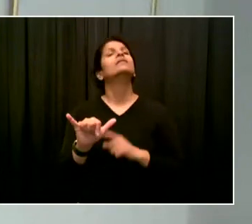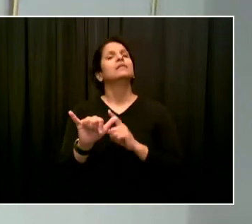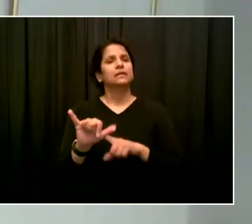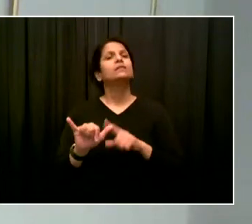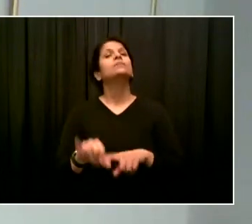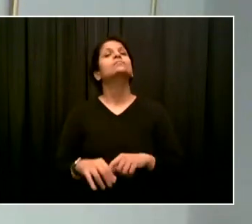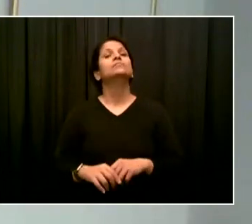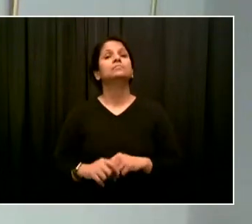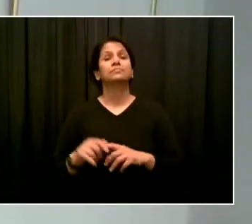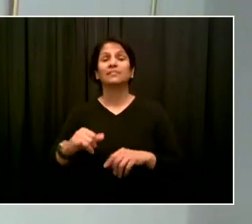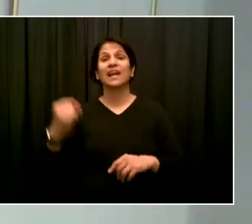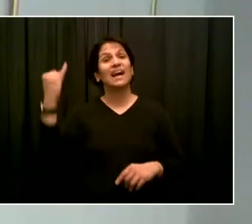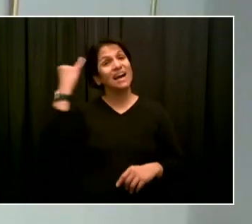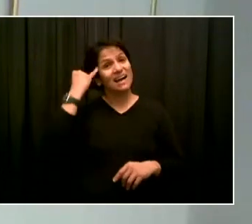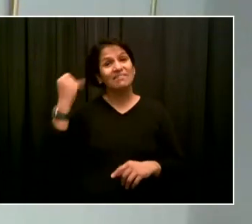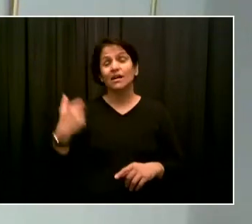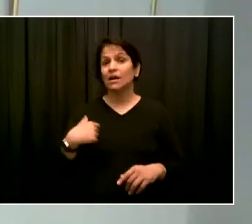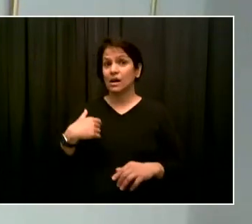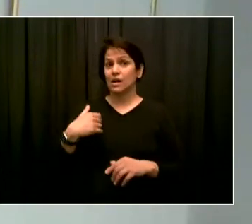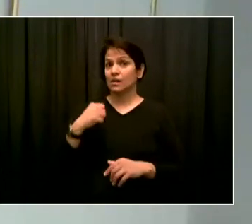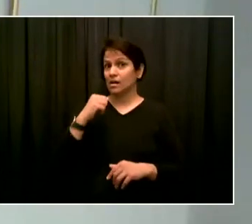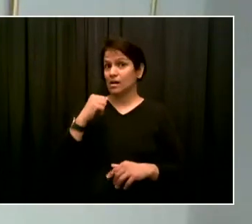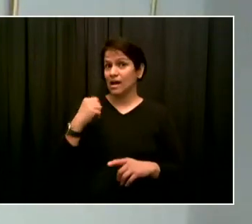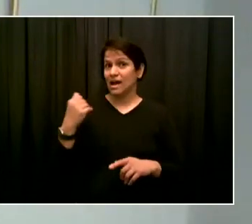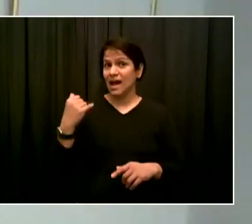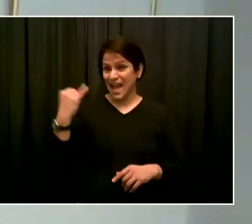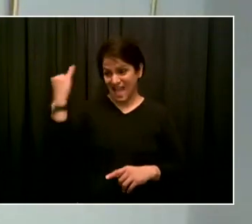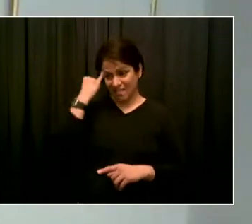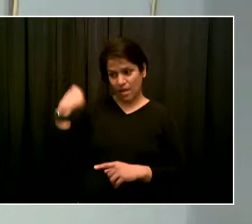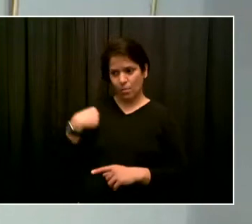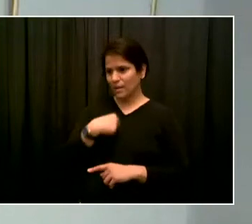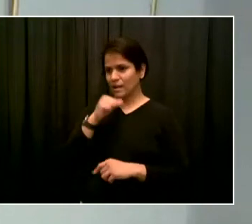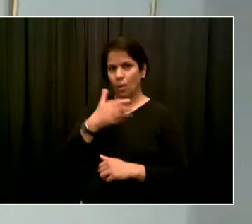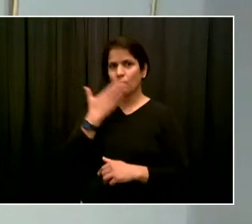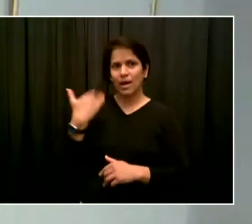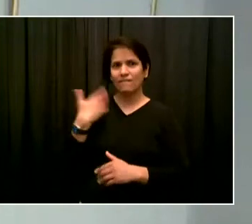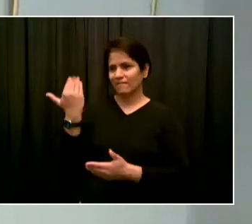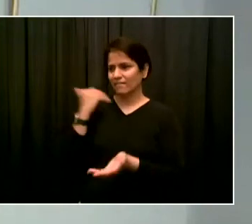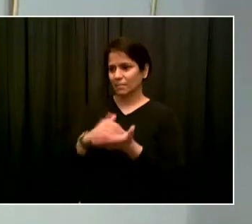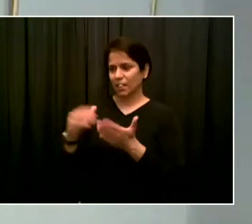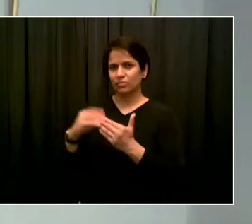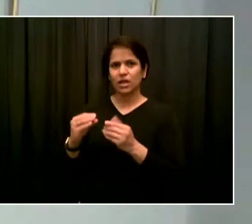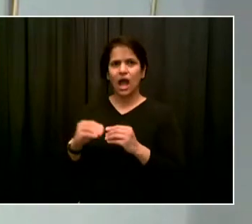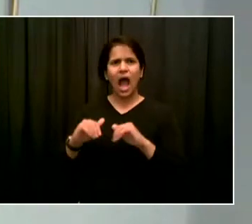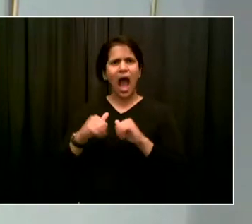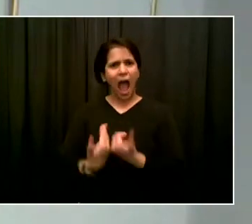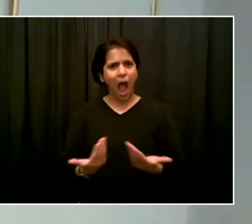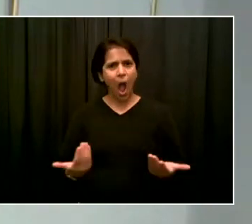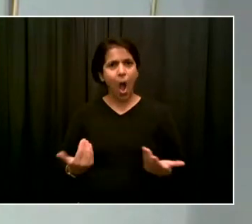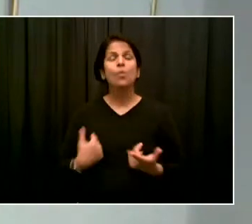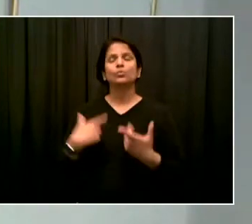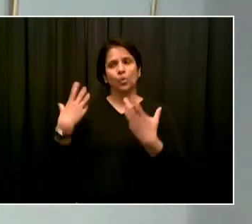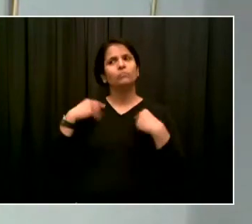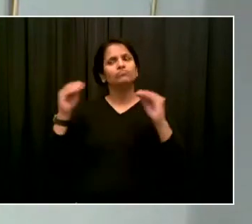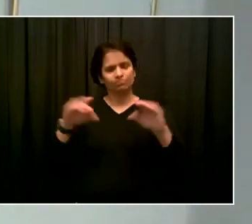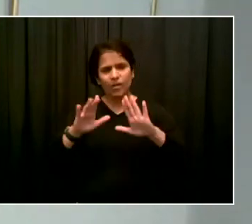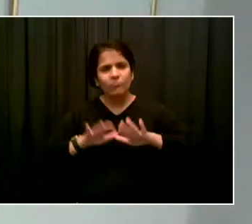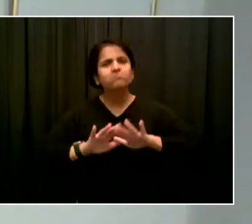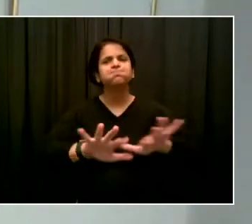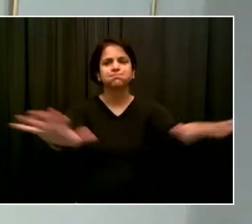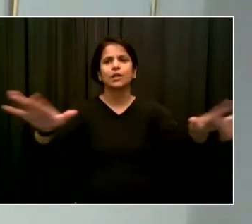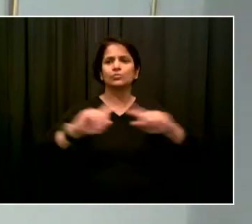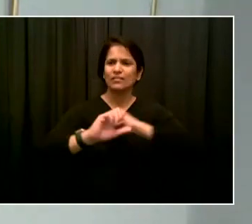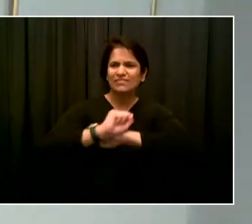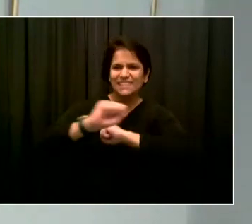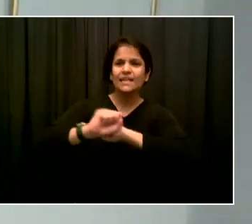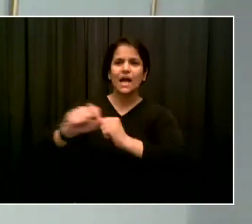lot of insecurities, mainly related to how information flows down to certain communities, especially in hardest